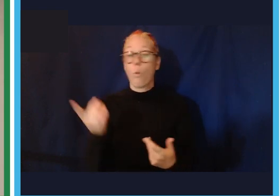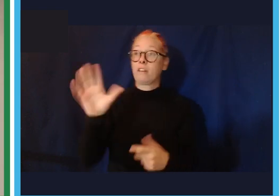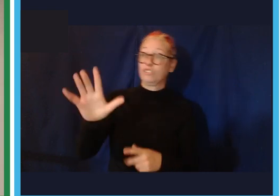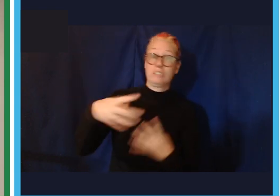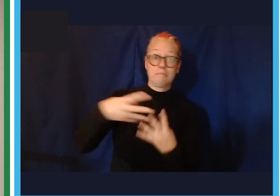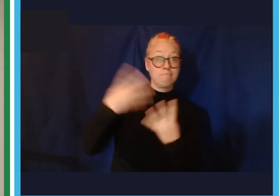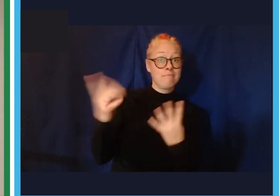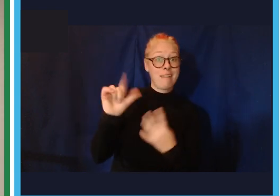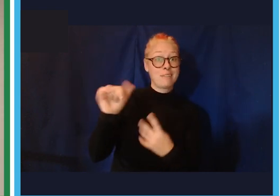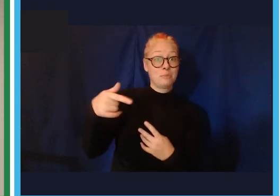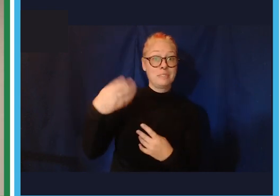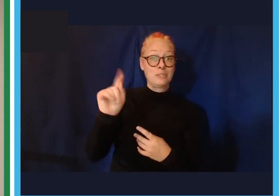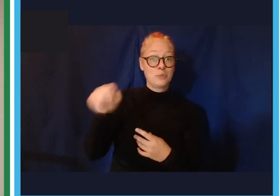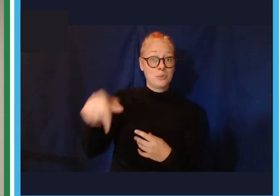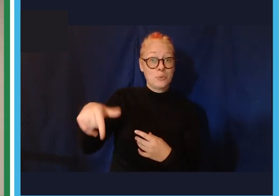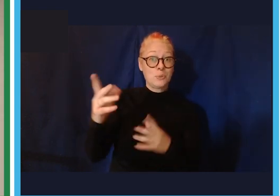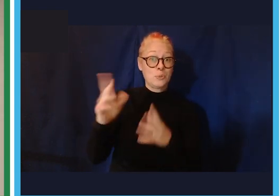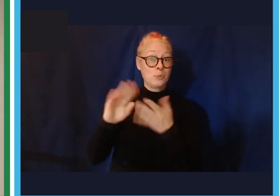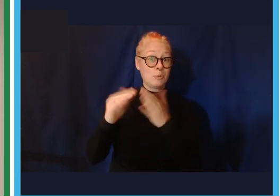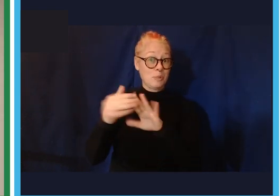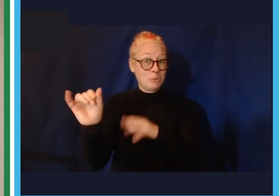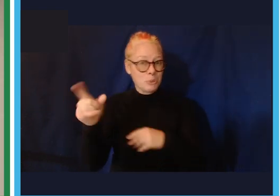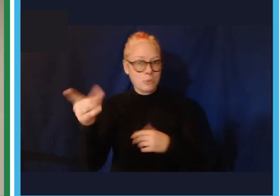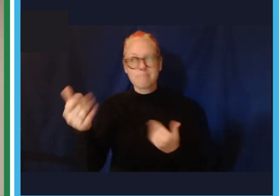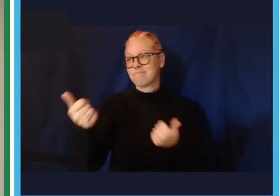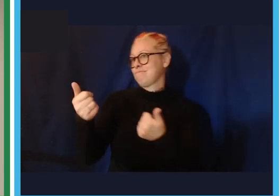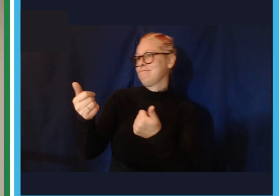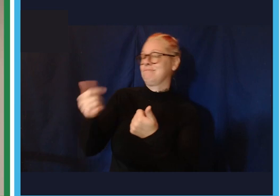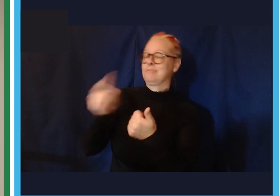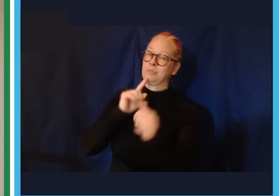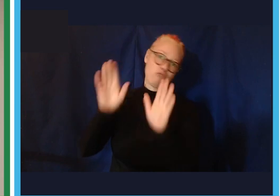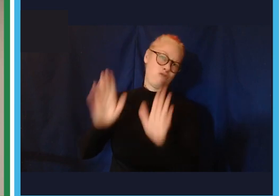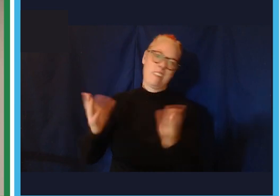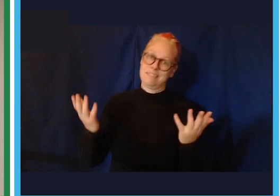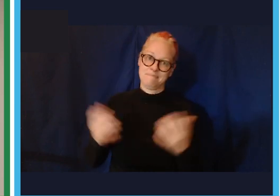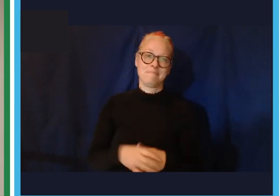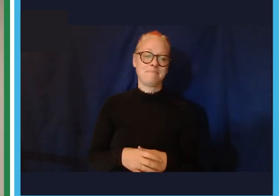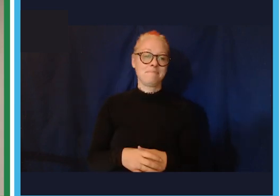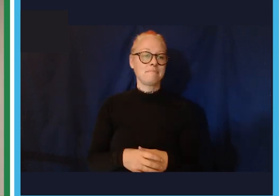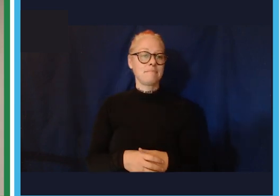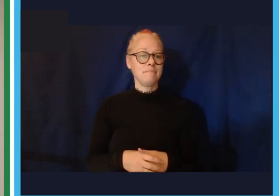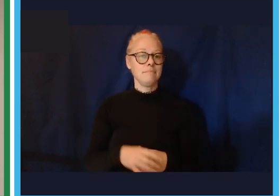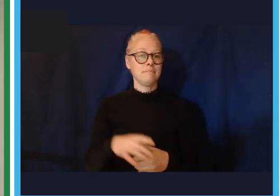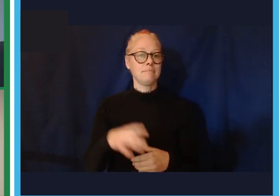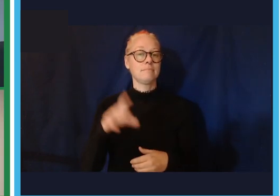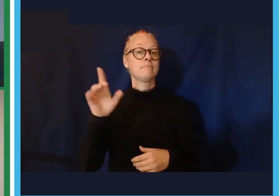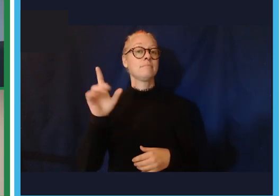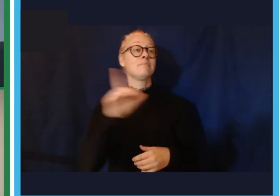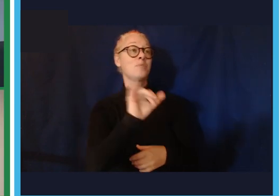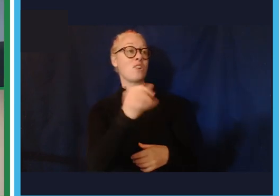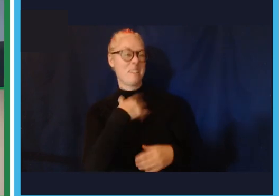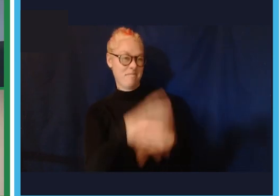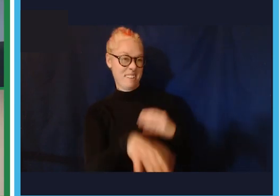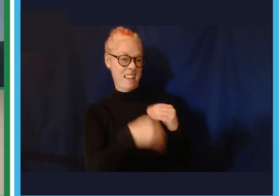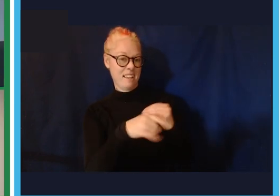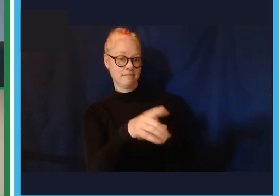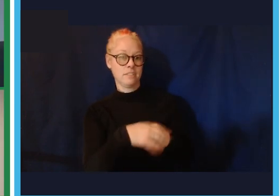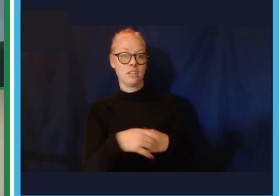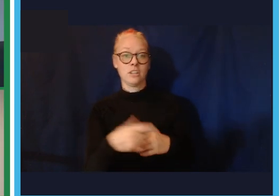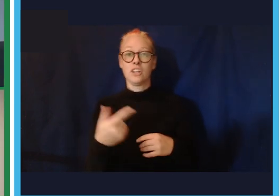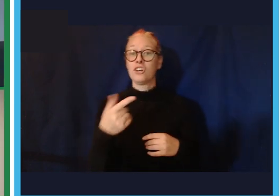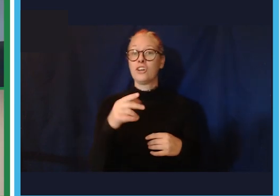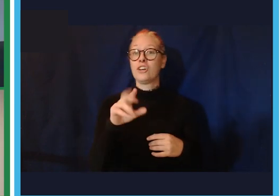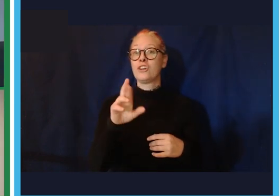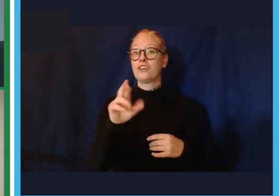of many different types of disabilities, or as she said, the LGBTQ community as well. And so it's been